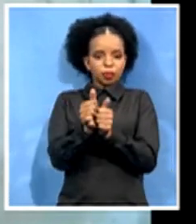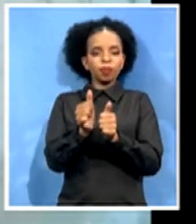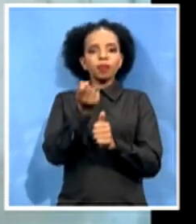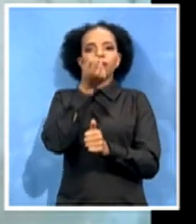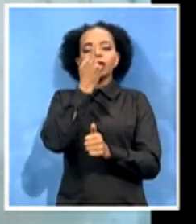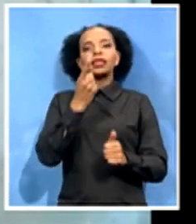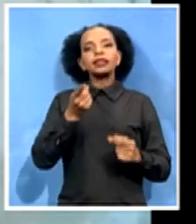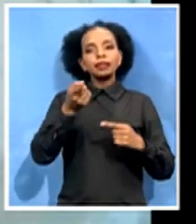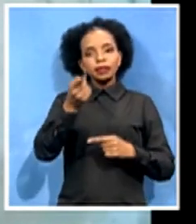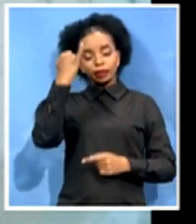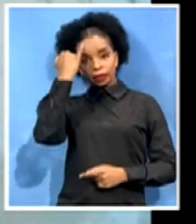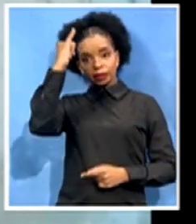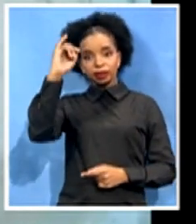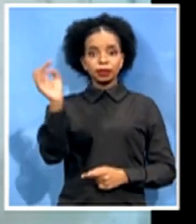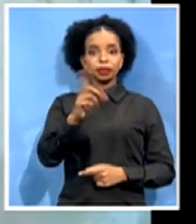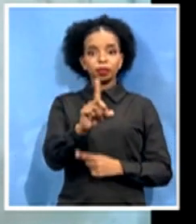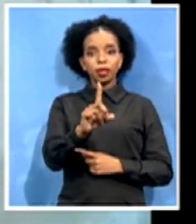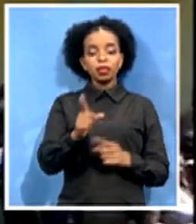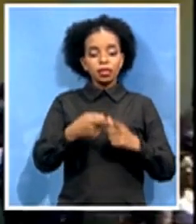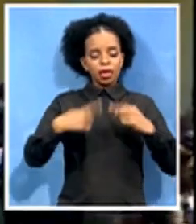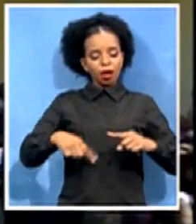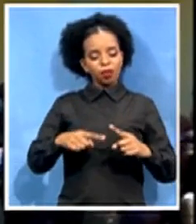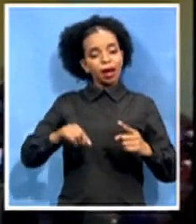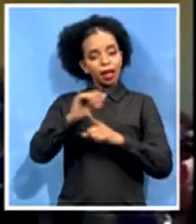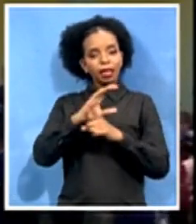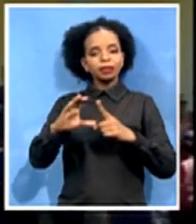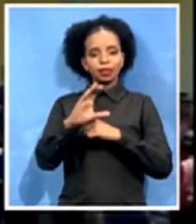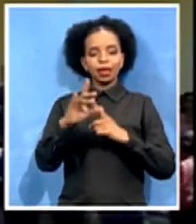do we fit, within institutions, within